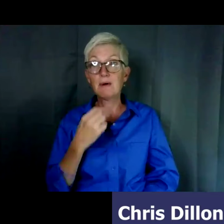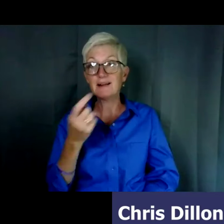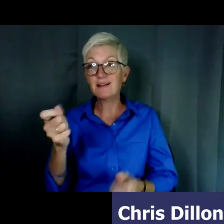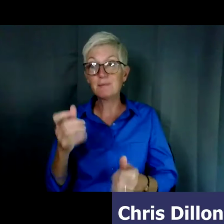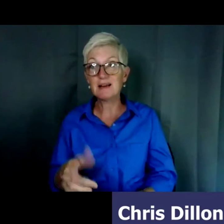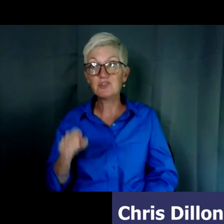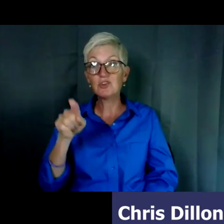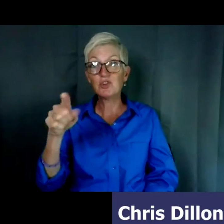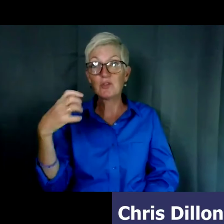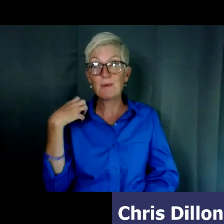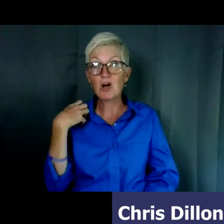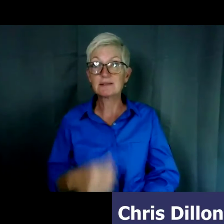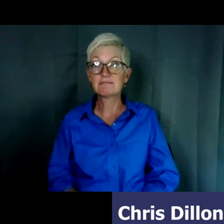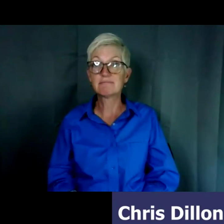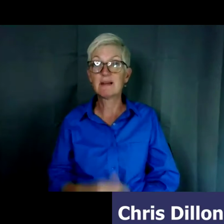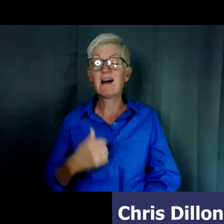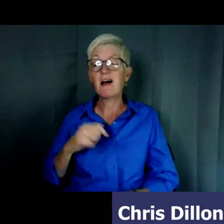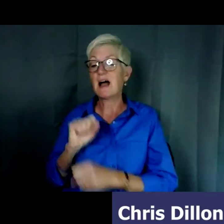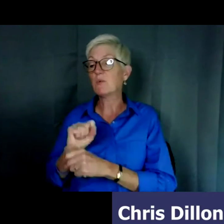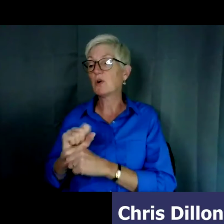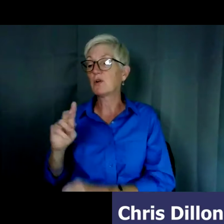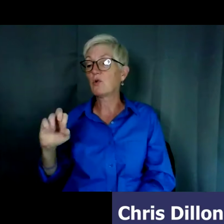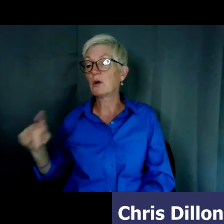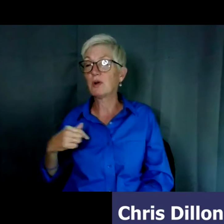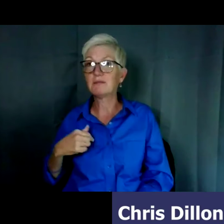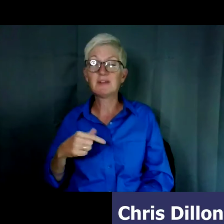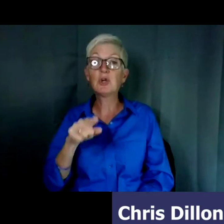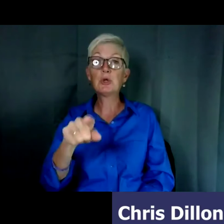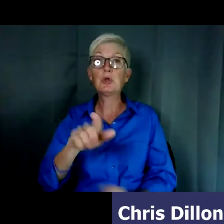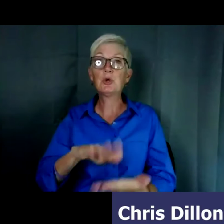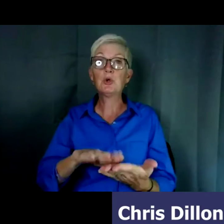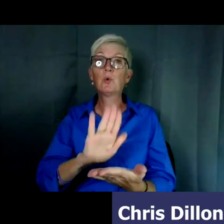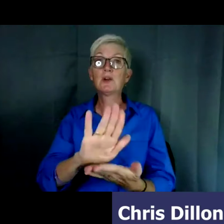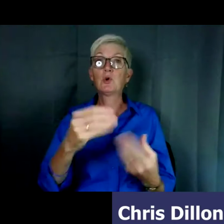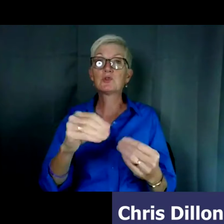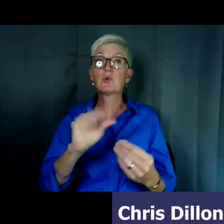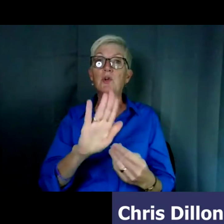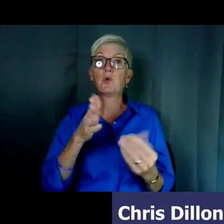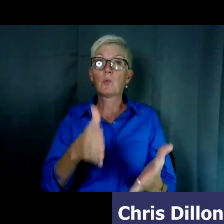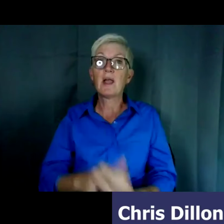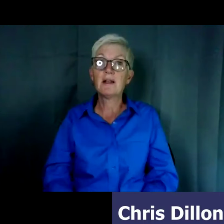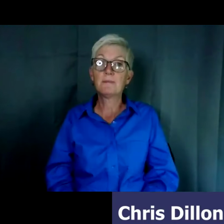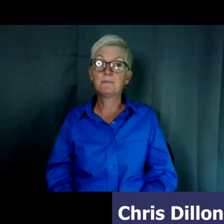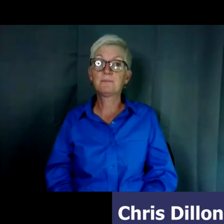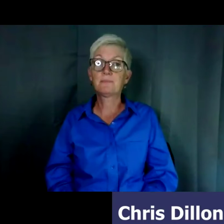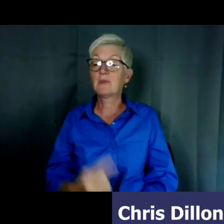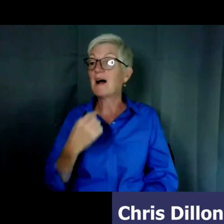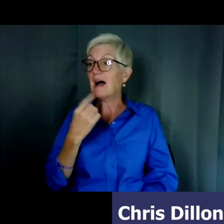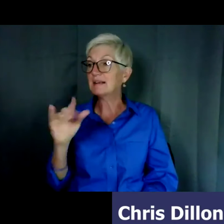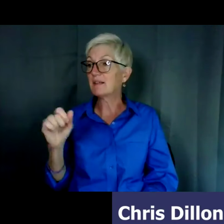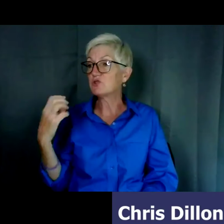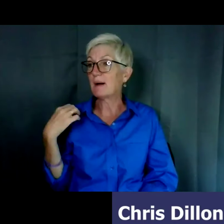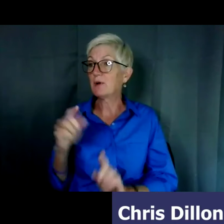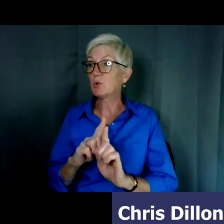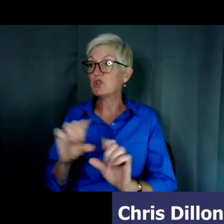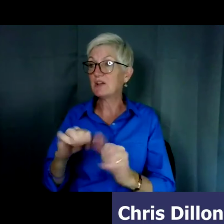manager. I said, I might work up in corporate, but I'm not going to tell you how to run your store. I tell this to the job coach agencies. I said,